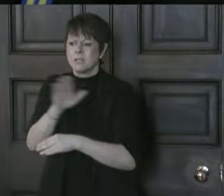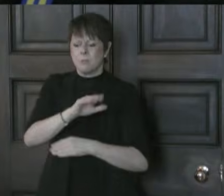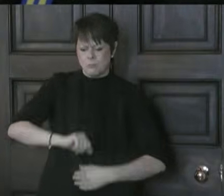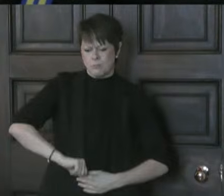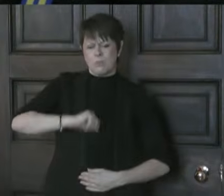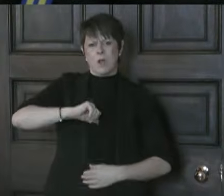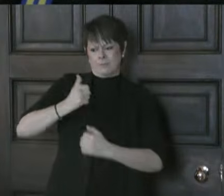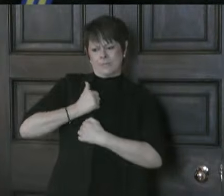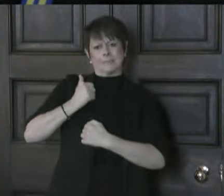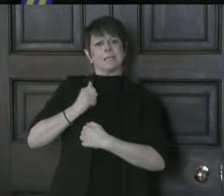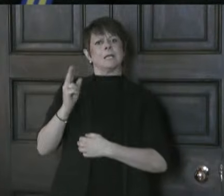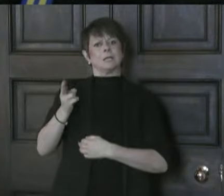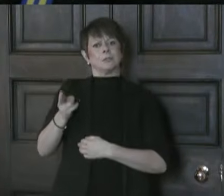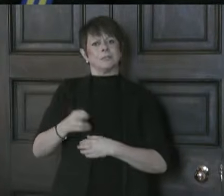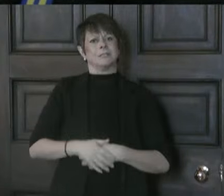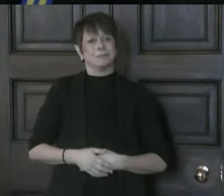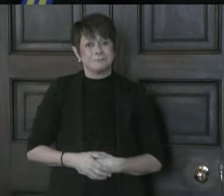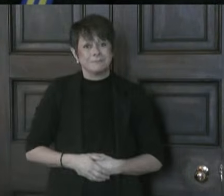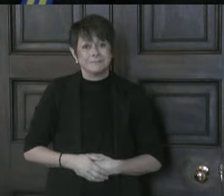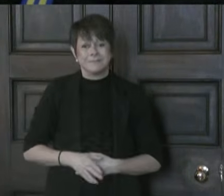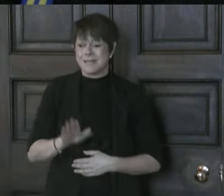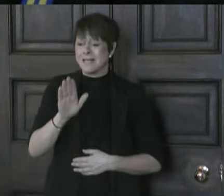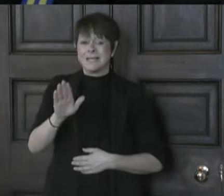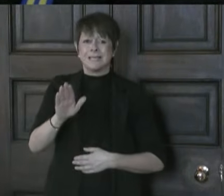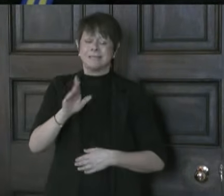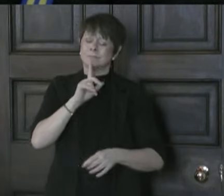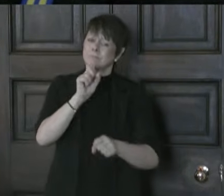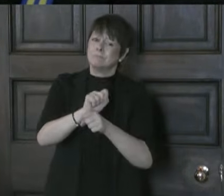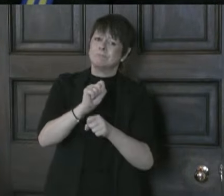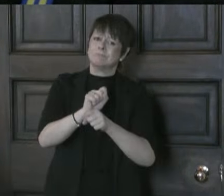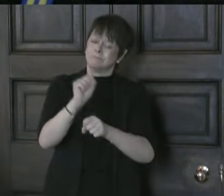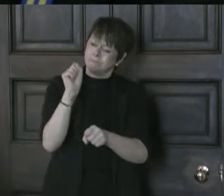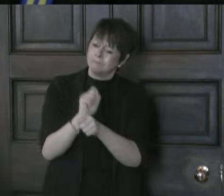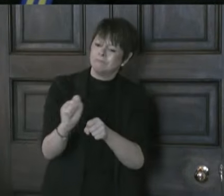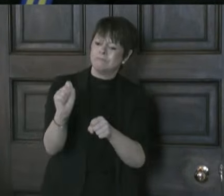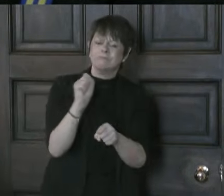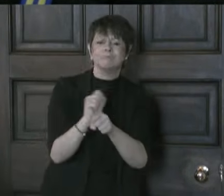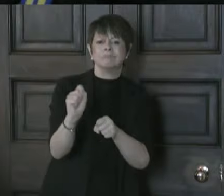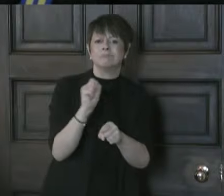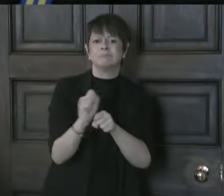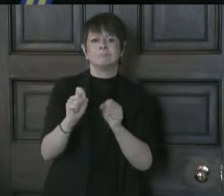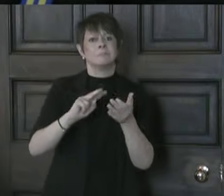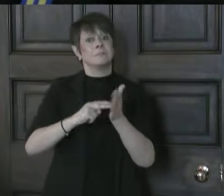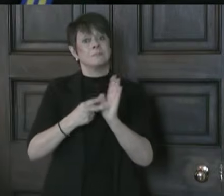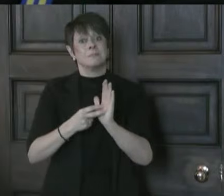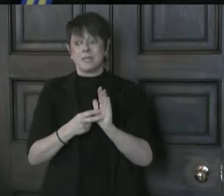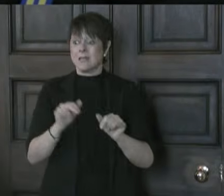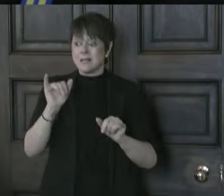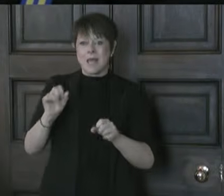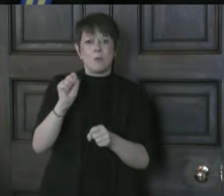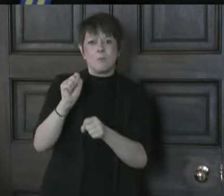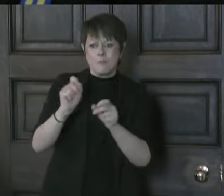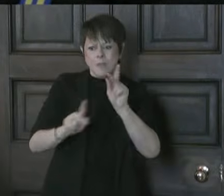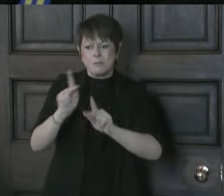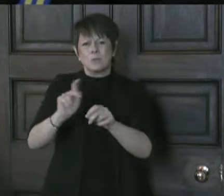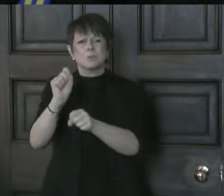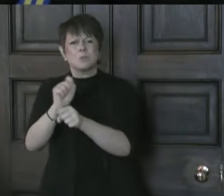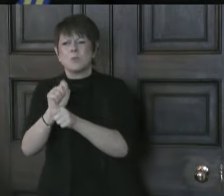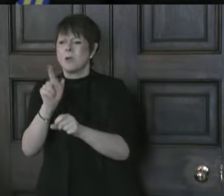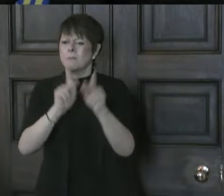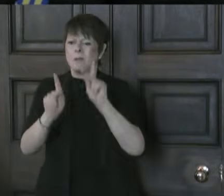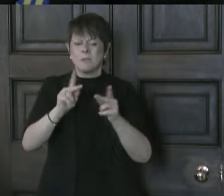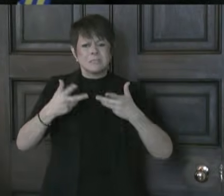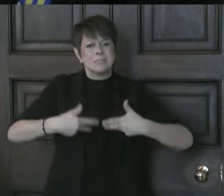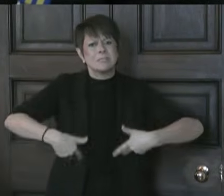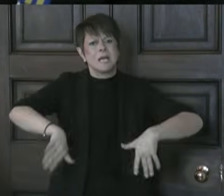heritage. Major Pretty's unwavering dedication ensures that the contributions and sacrifices of